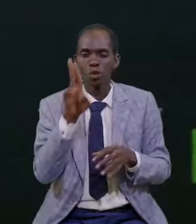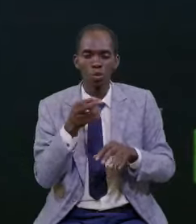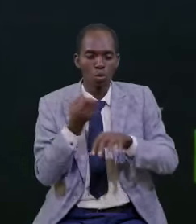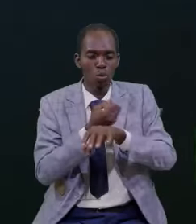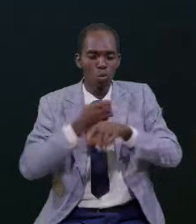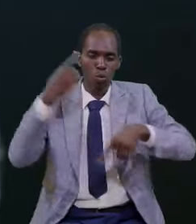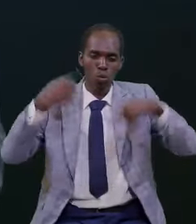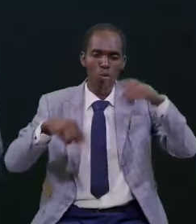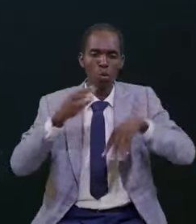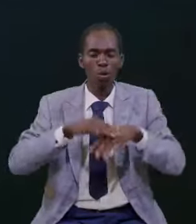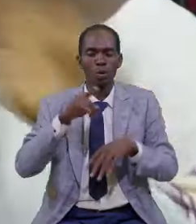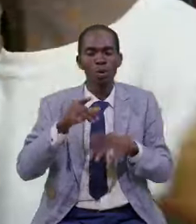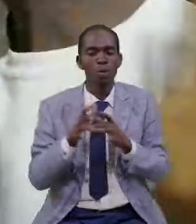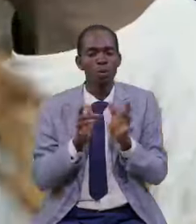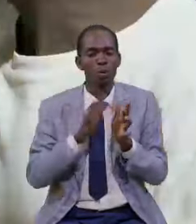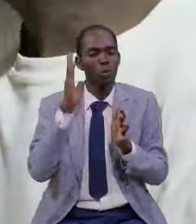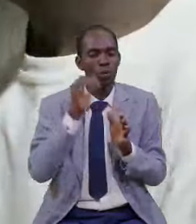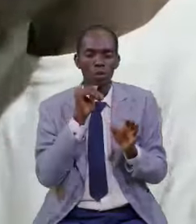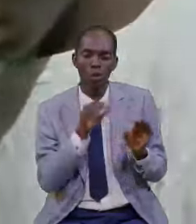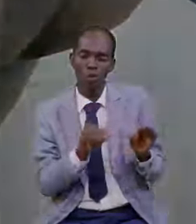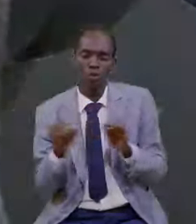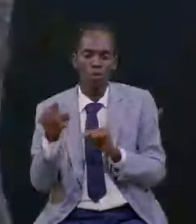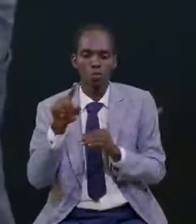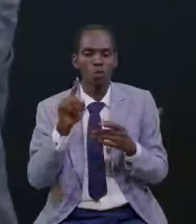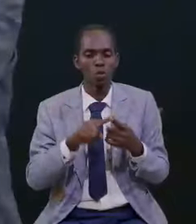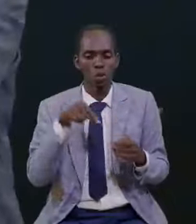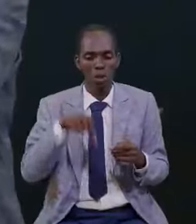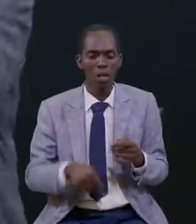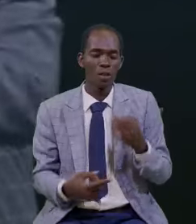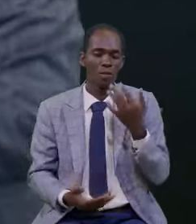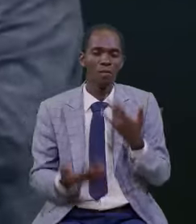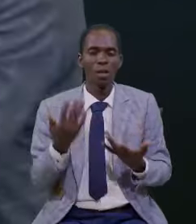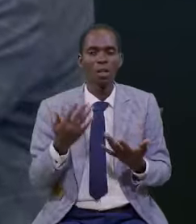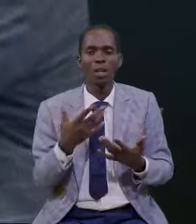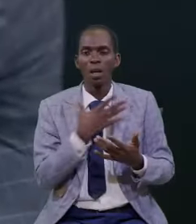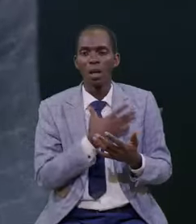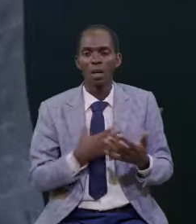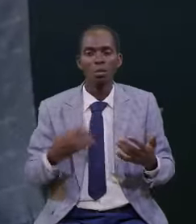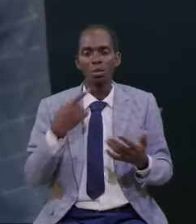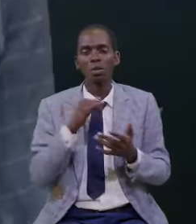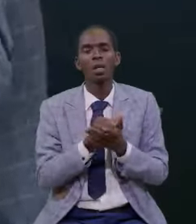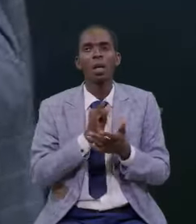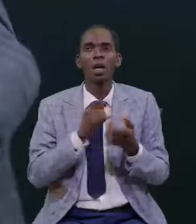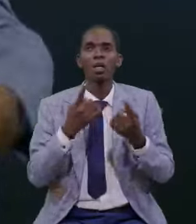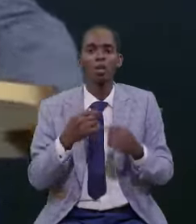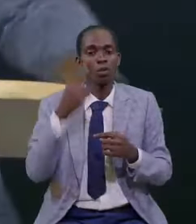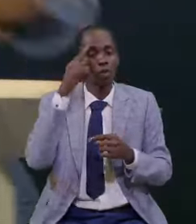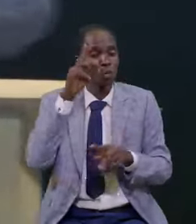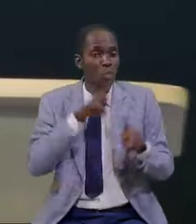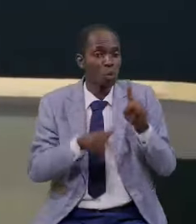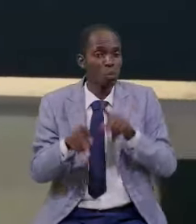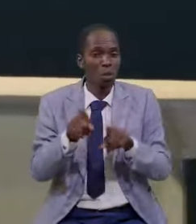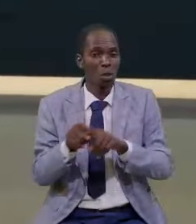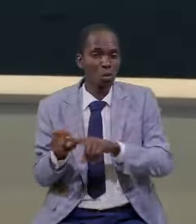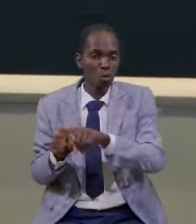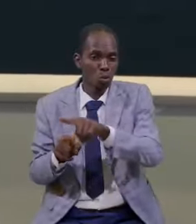to hell. He'll say, I come to the world for people like you. And you have come, whatever